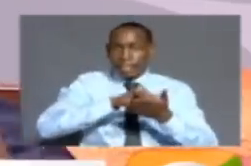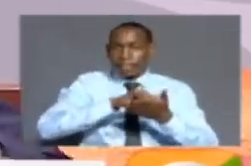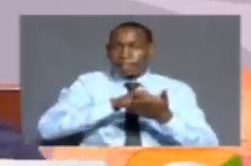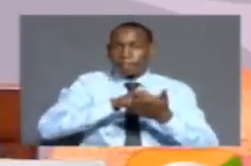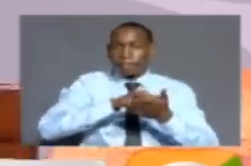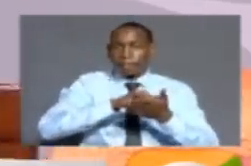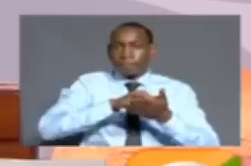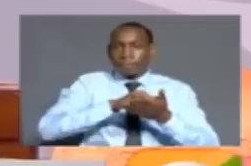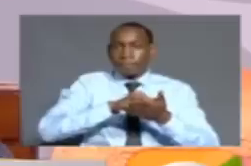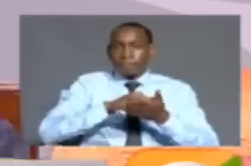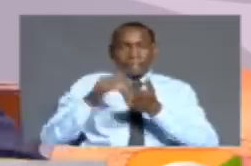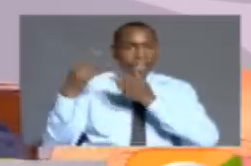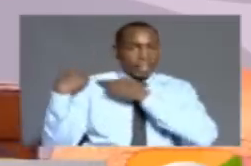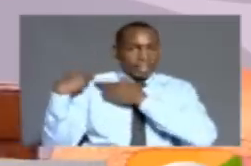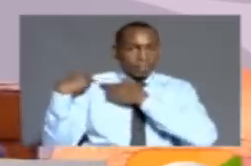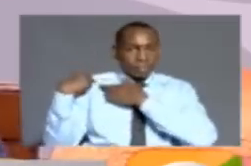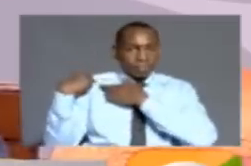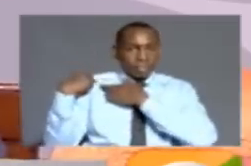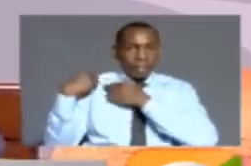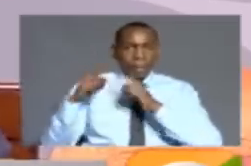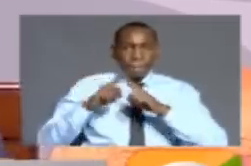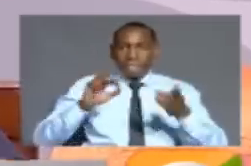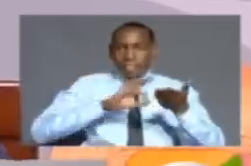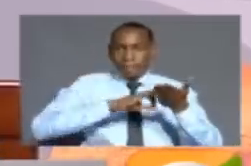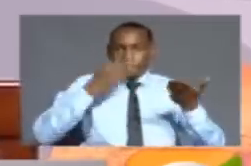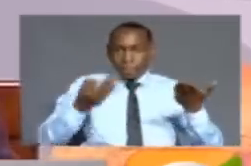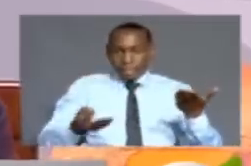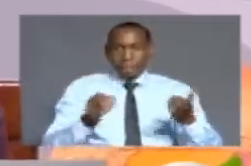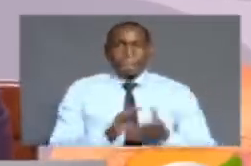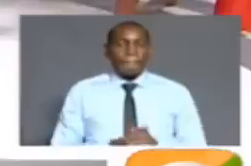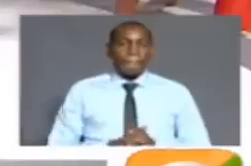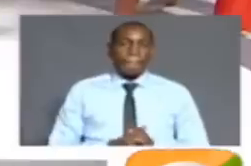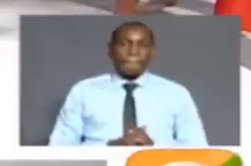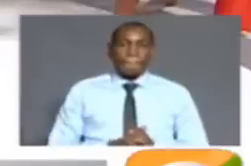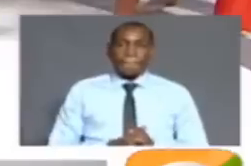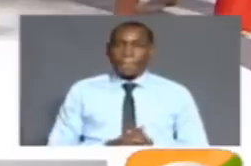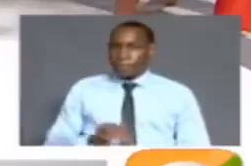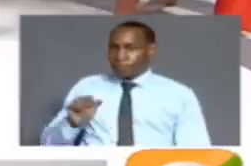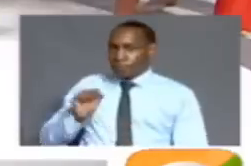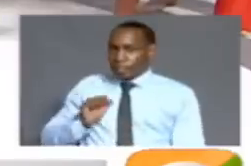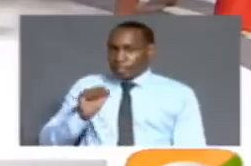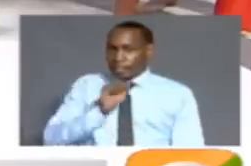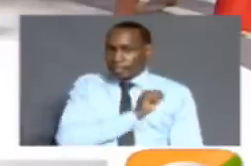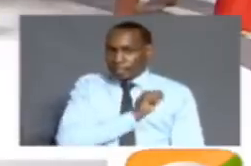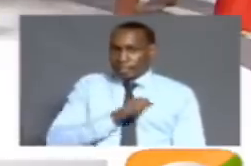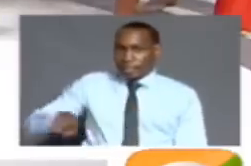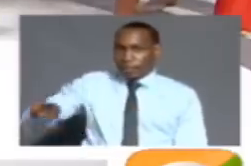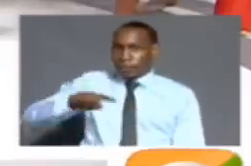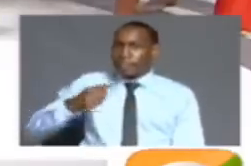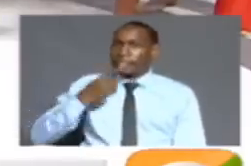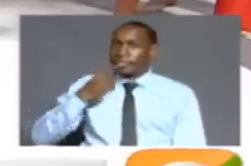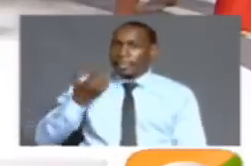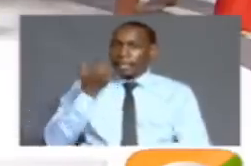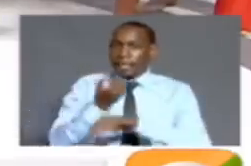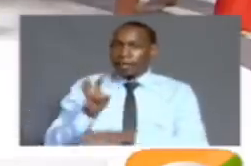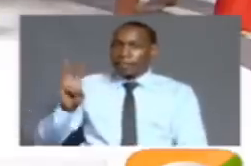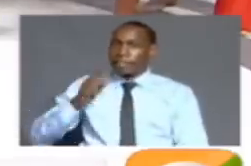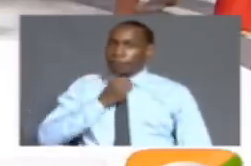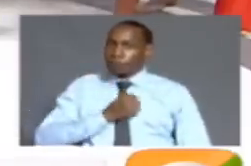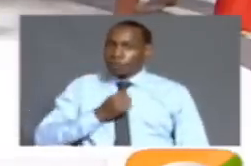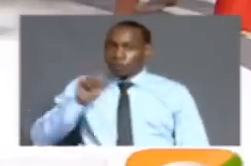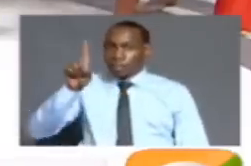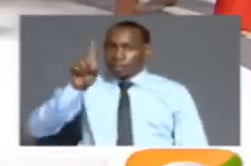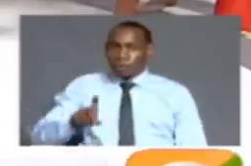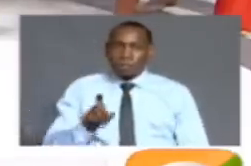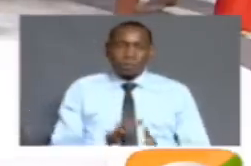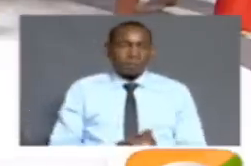fiduciary responsibility. But we are failing there by doing that. Senator, do we owe Waititu an apology? I think at the end of the